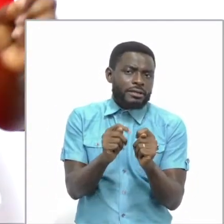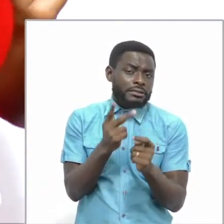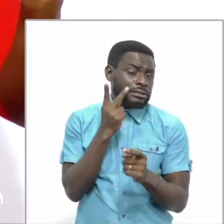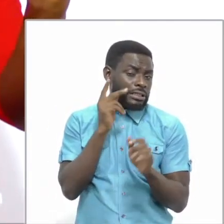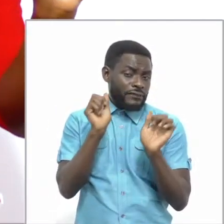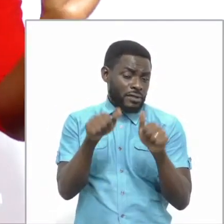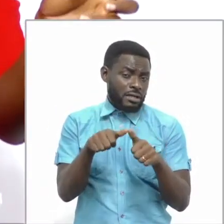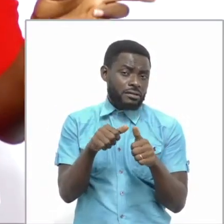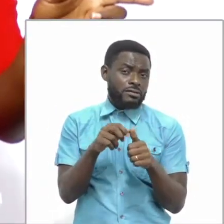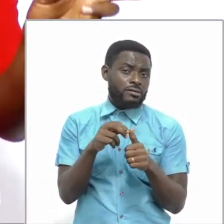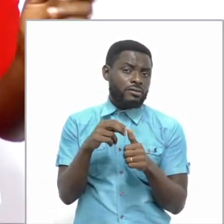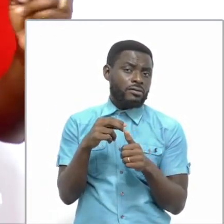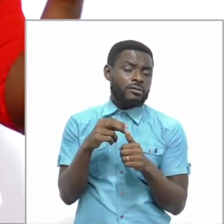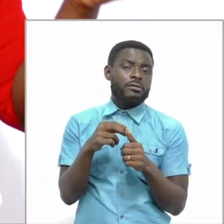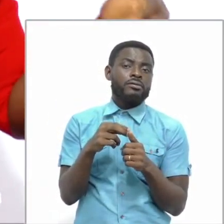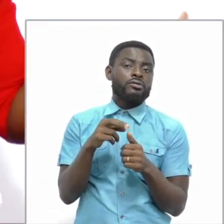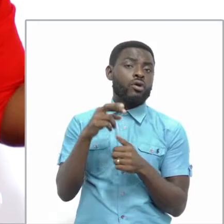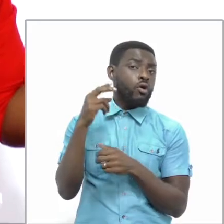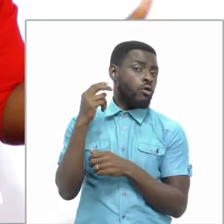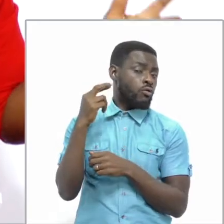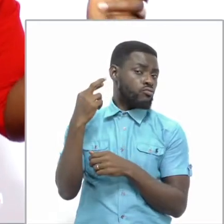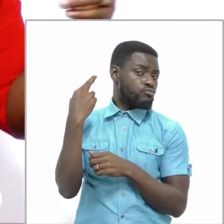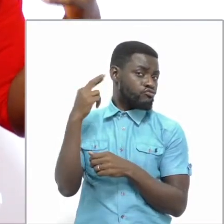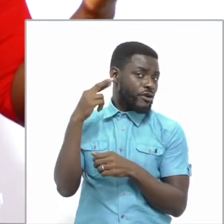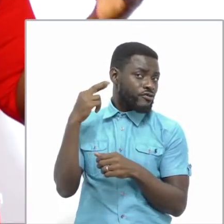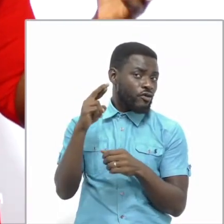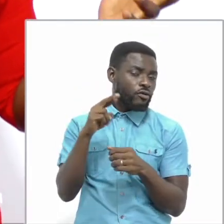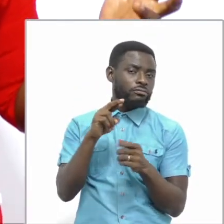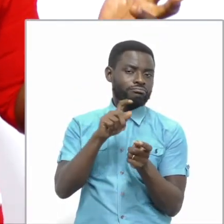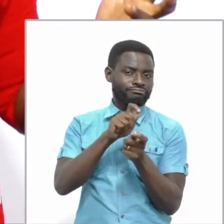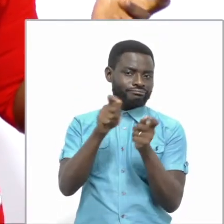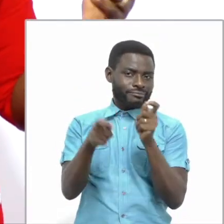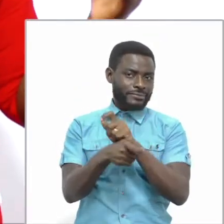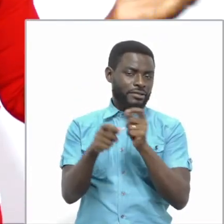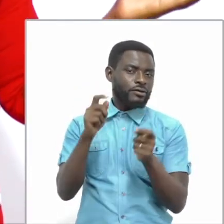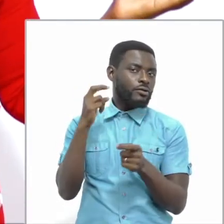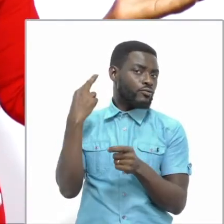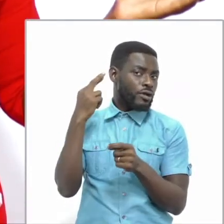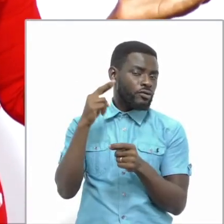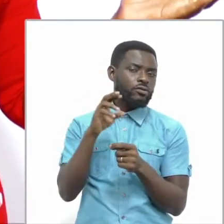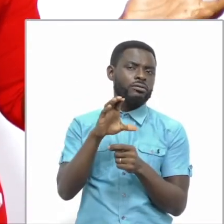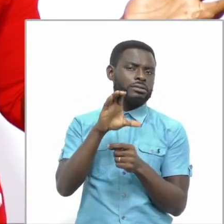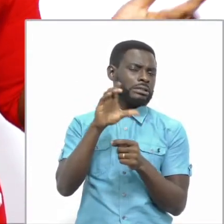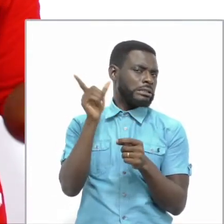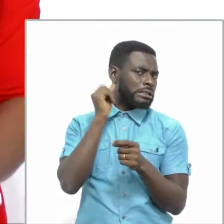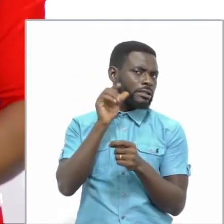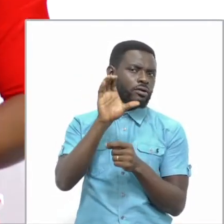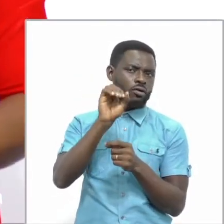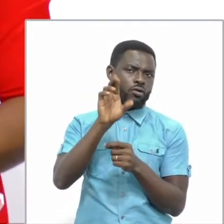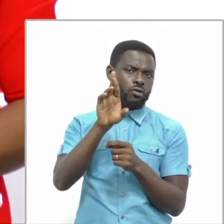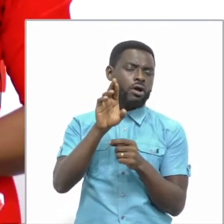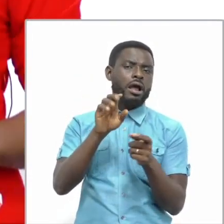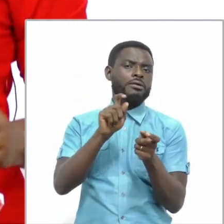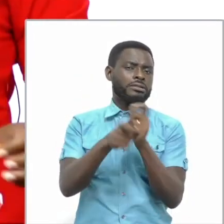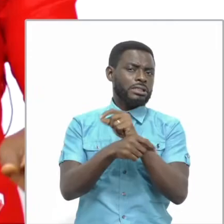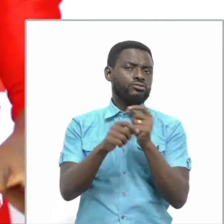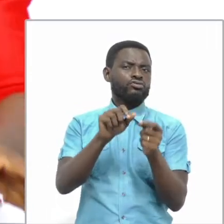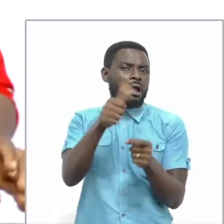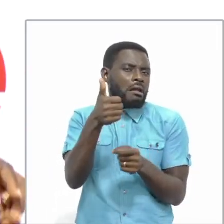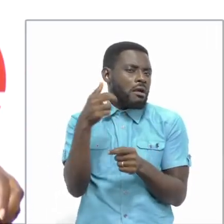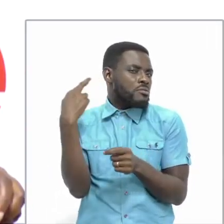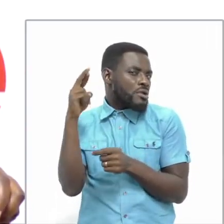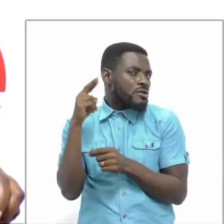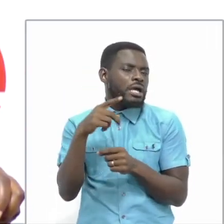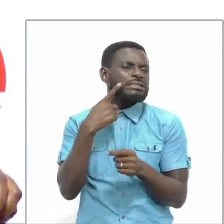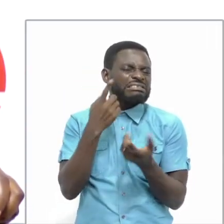you can put your radio onto the CoRe, a different station, and then ask yourself, what are